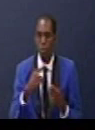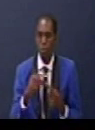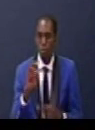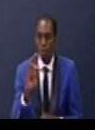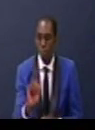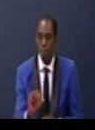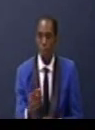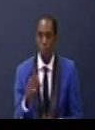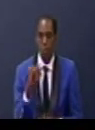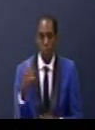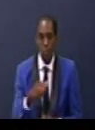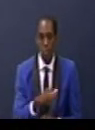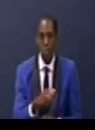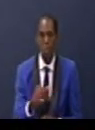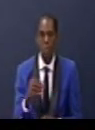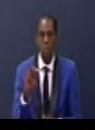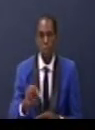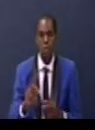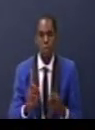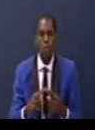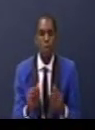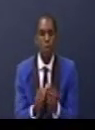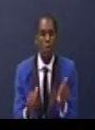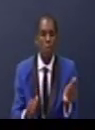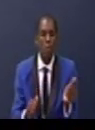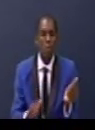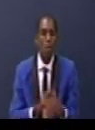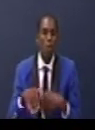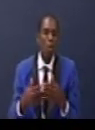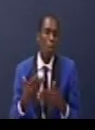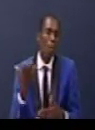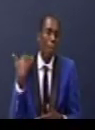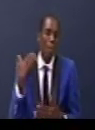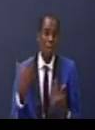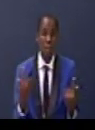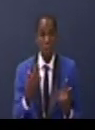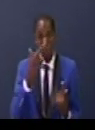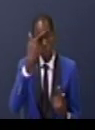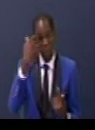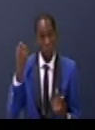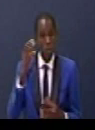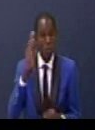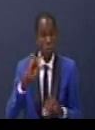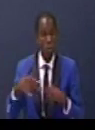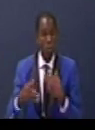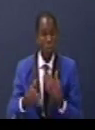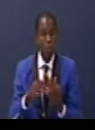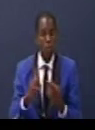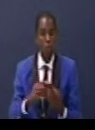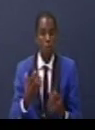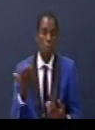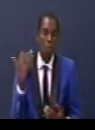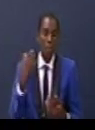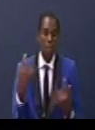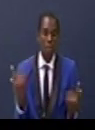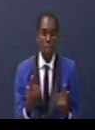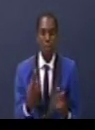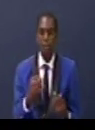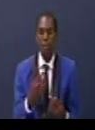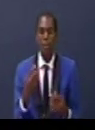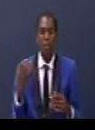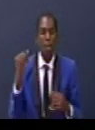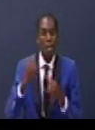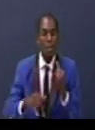to avoid all the past sins. Because if they go back to them, the latter end will be worse than